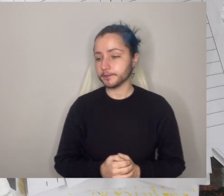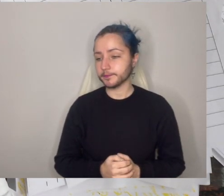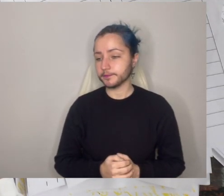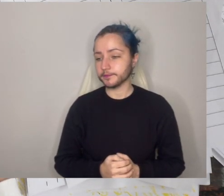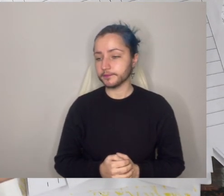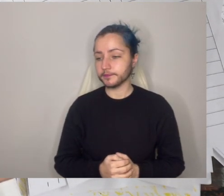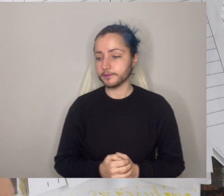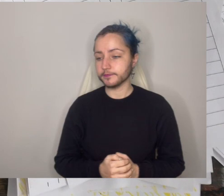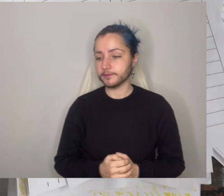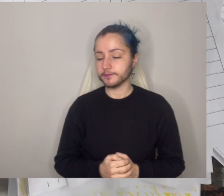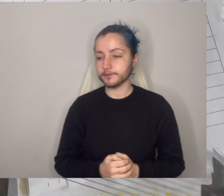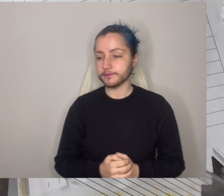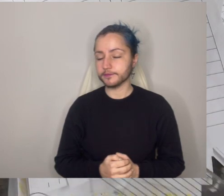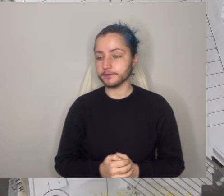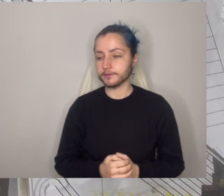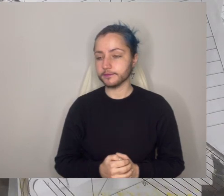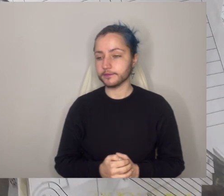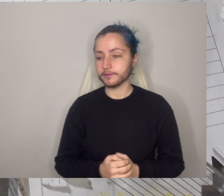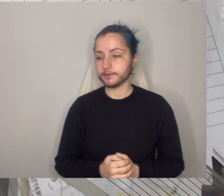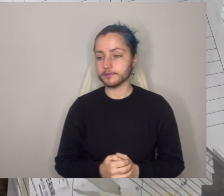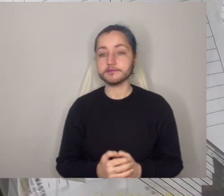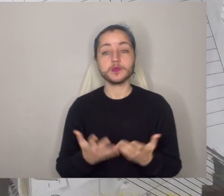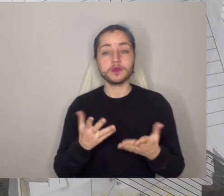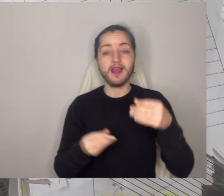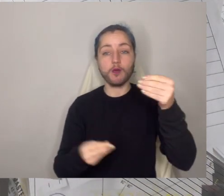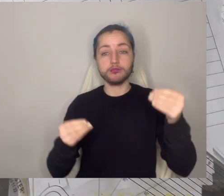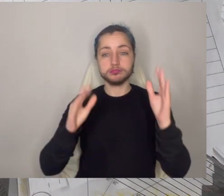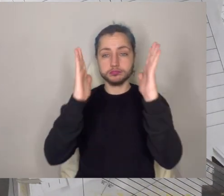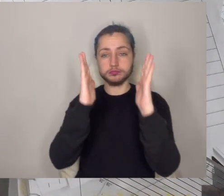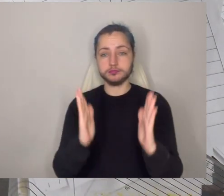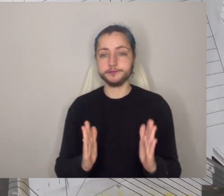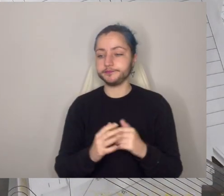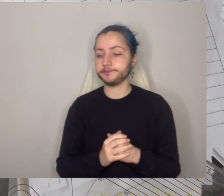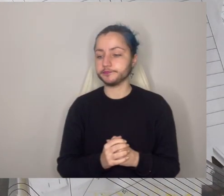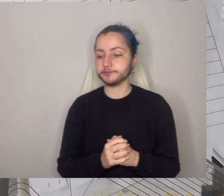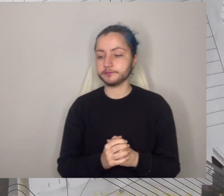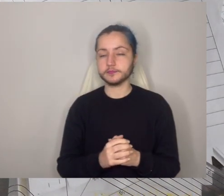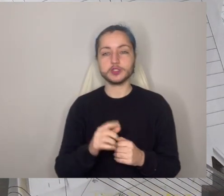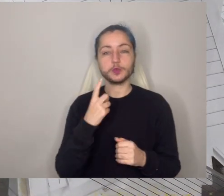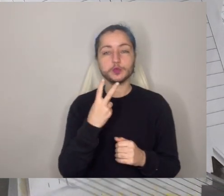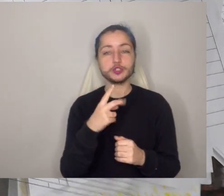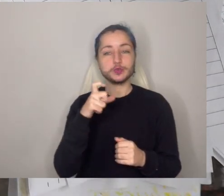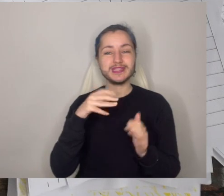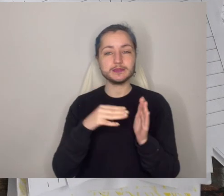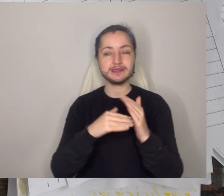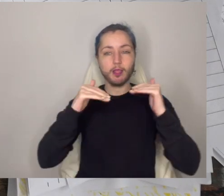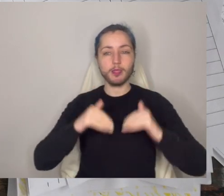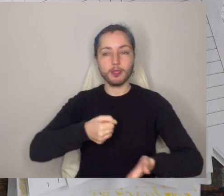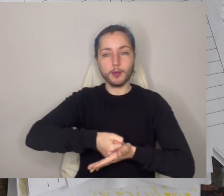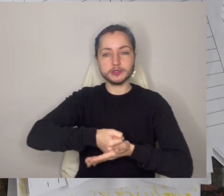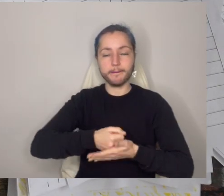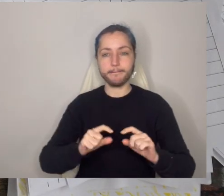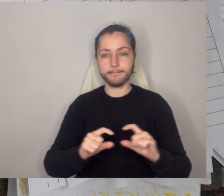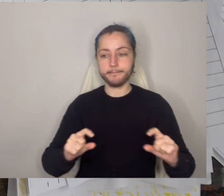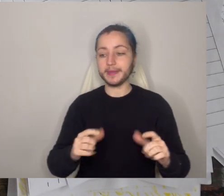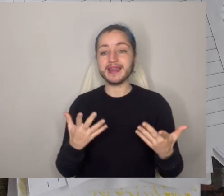So turning the paper around, we're going to start again from our 2 centimetre line here, and we're going to just